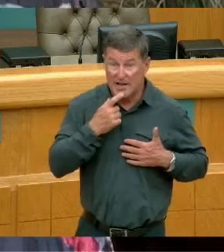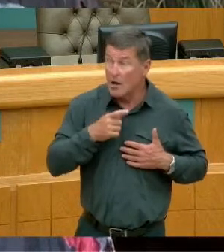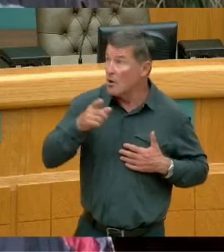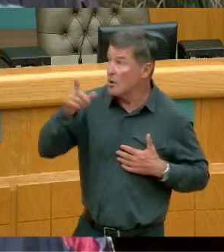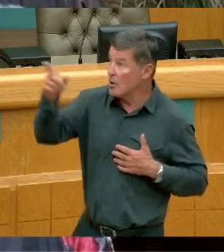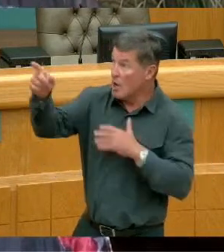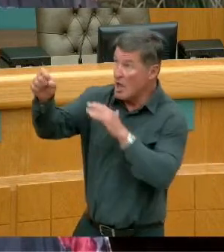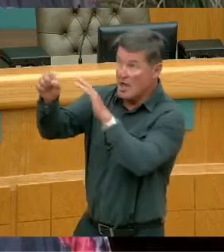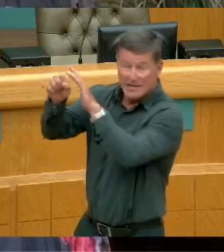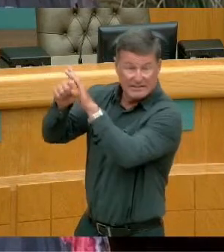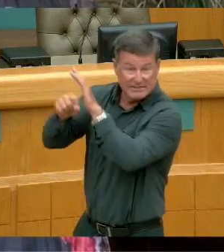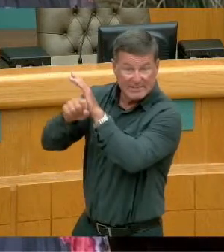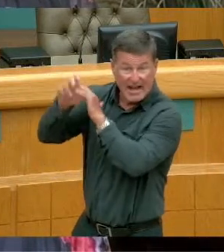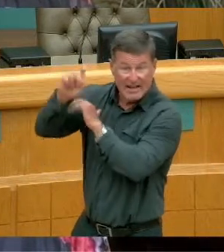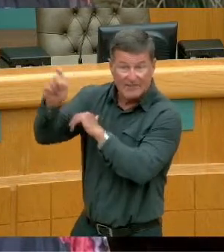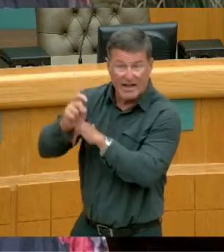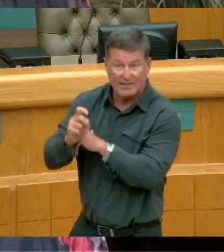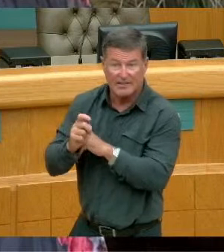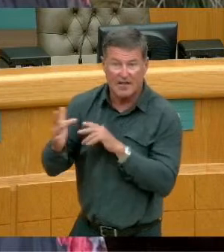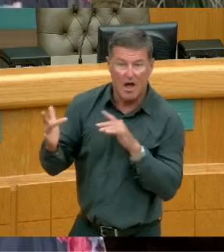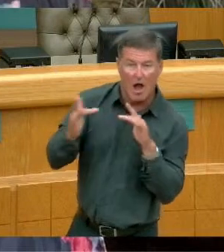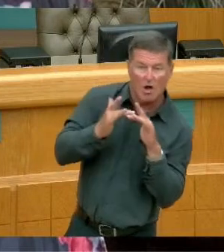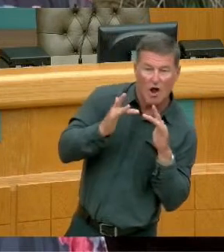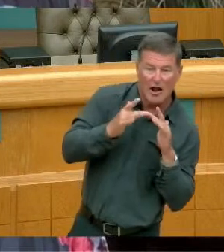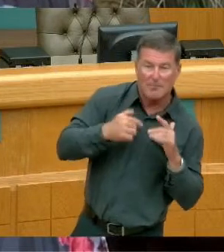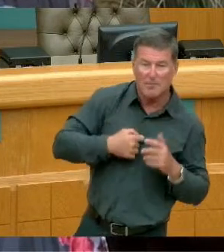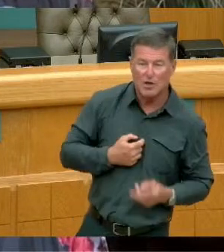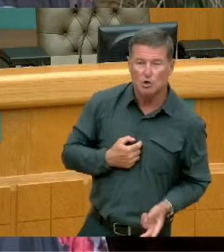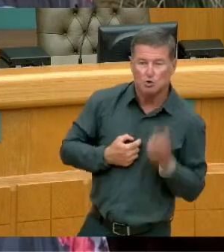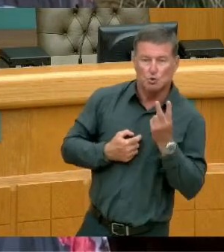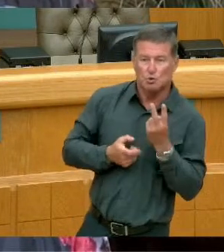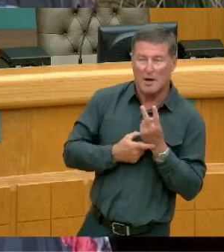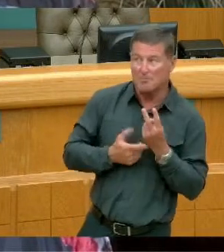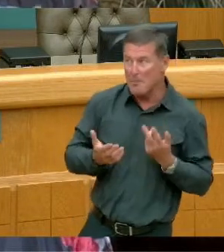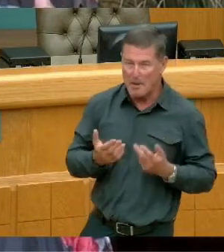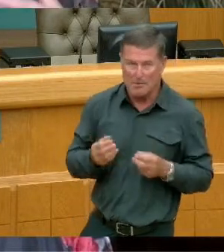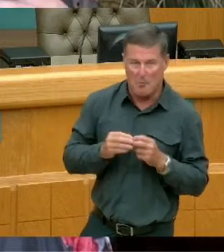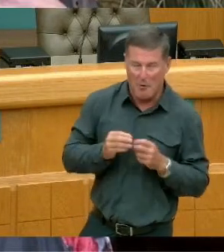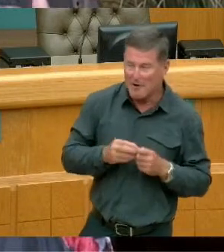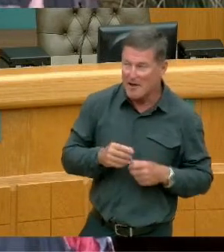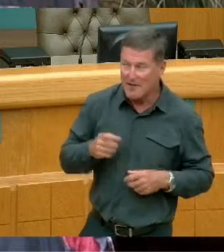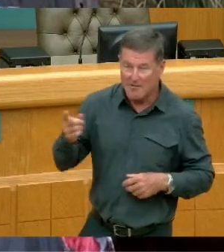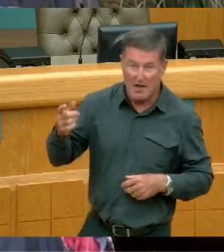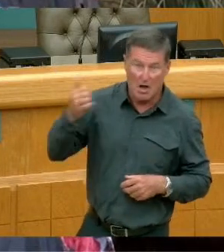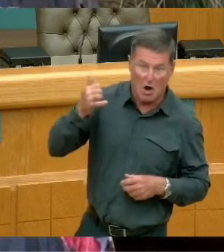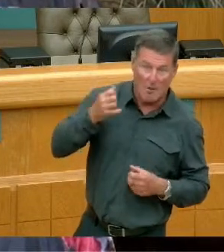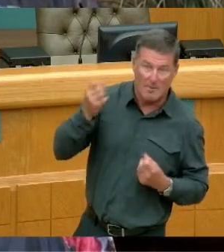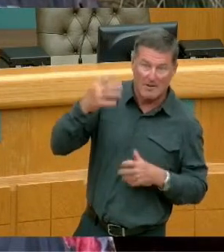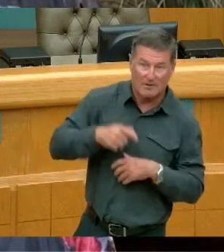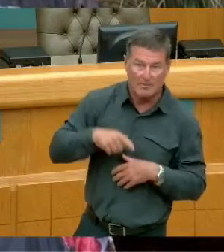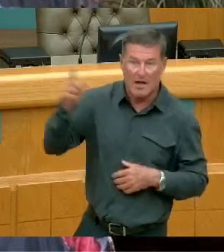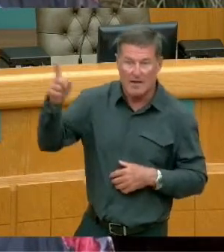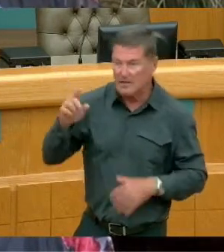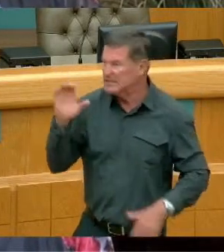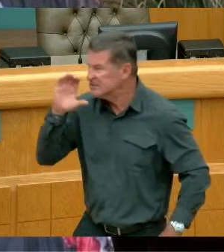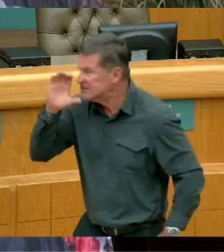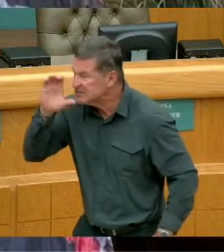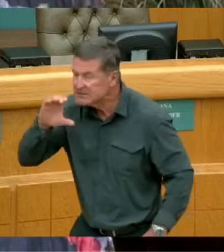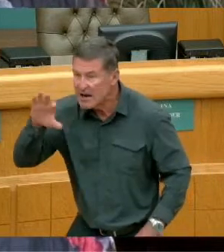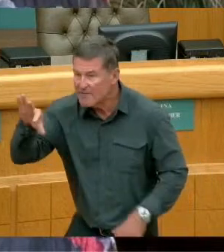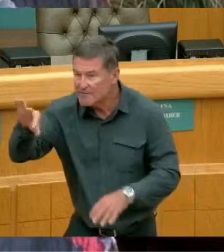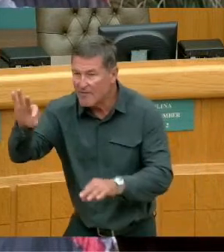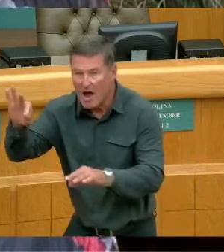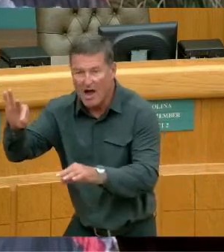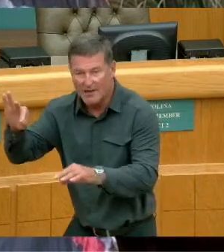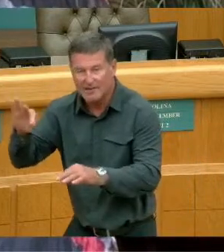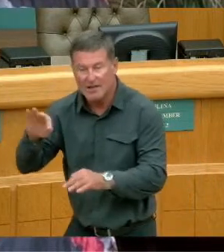me at least twice today, probably several times more. There's been many calls, and they're working on getting us the supplies that we need.